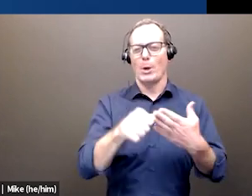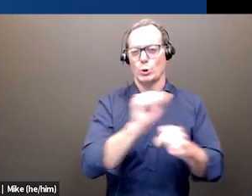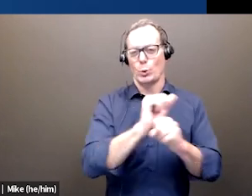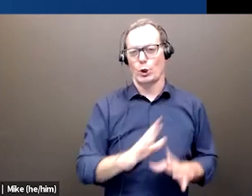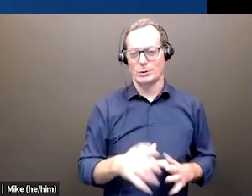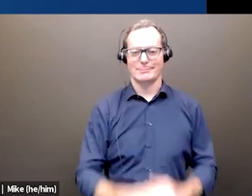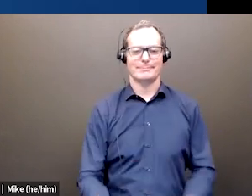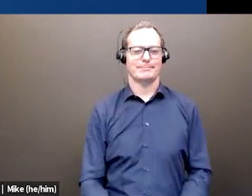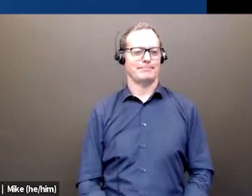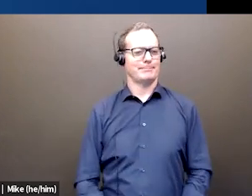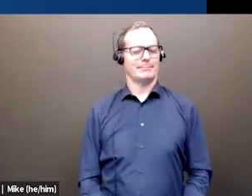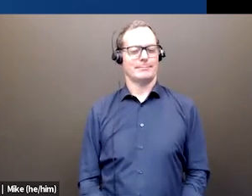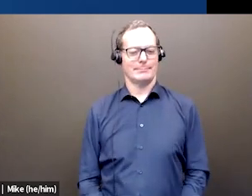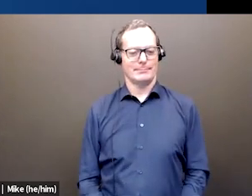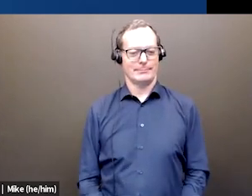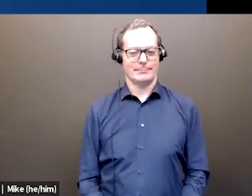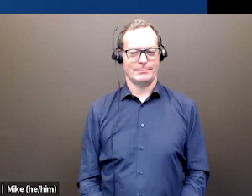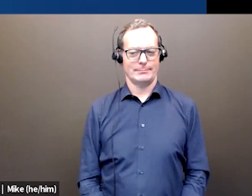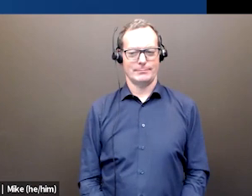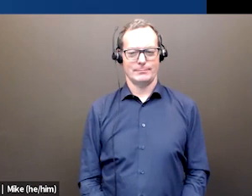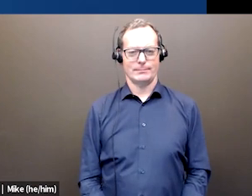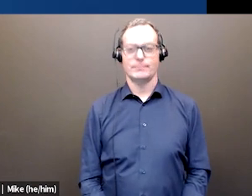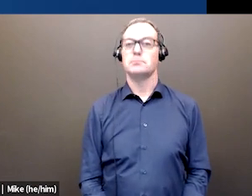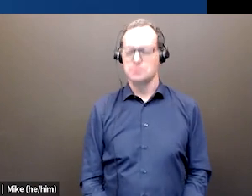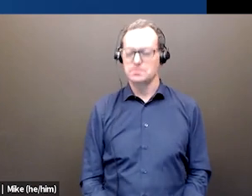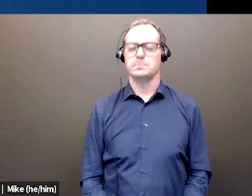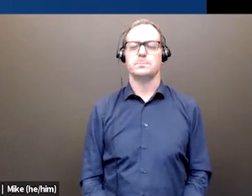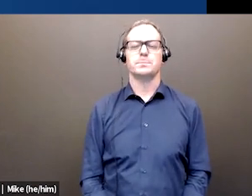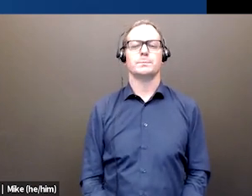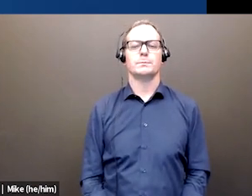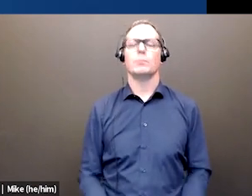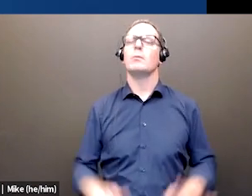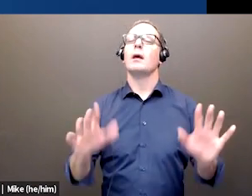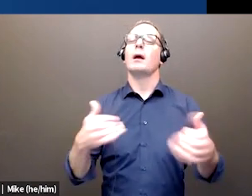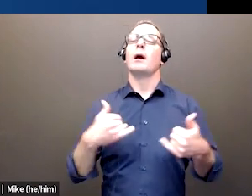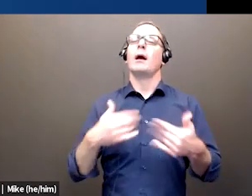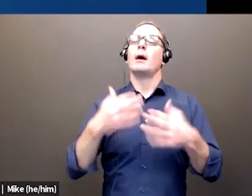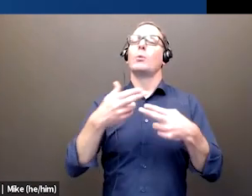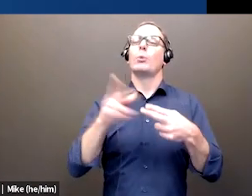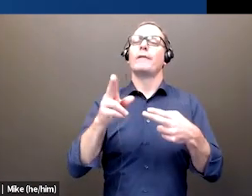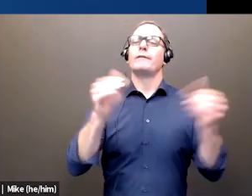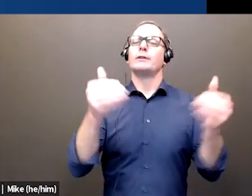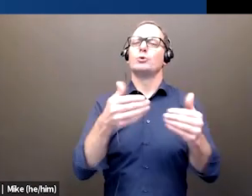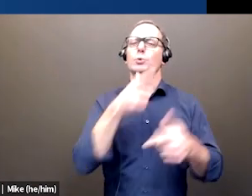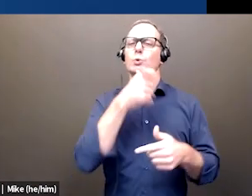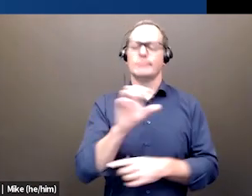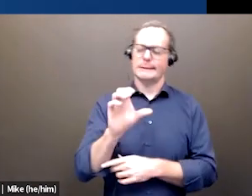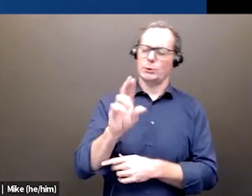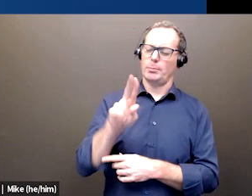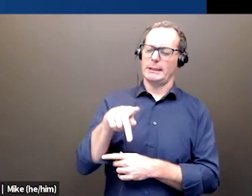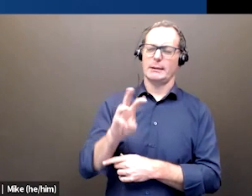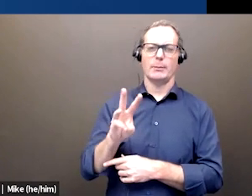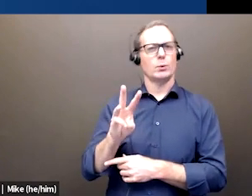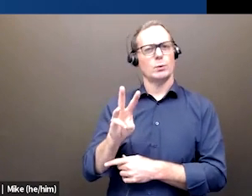Before we get into the thick of our presentation, I would like to provide a brief background on CUPW and the